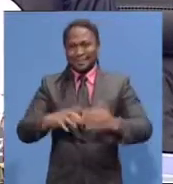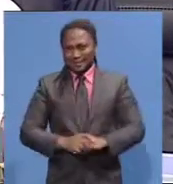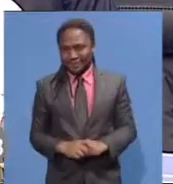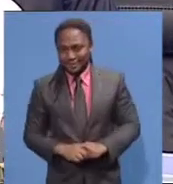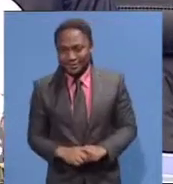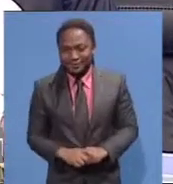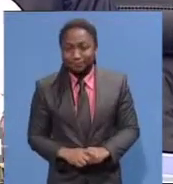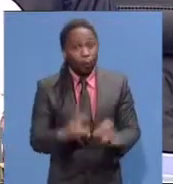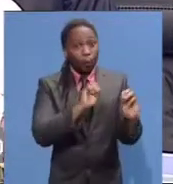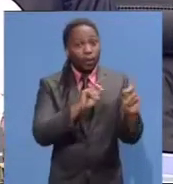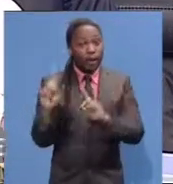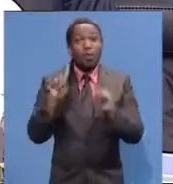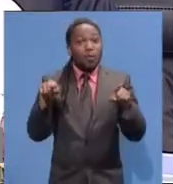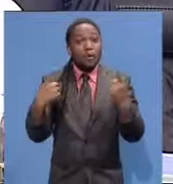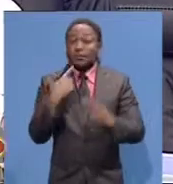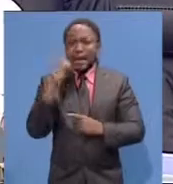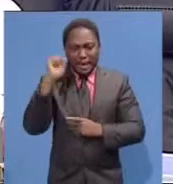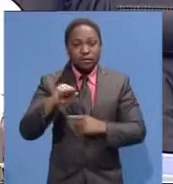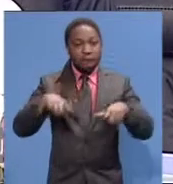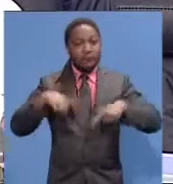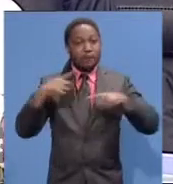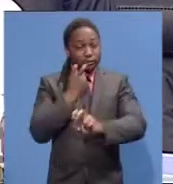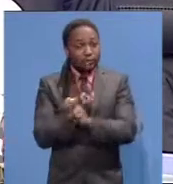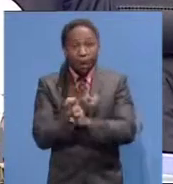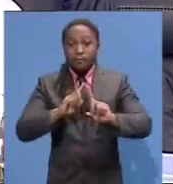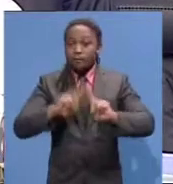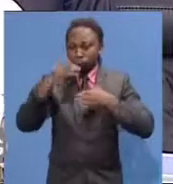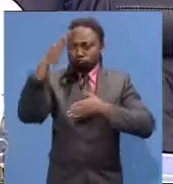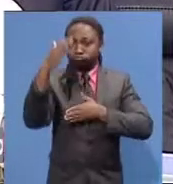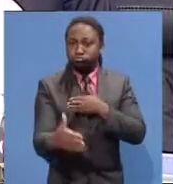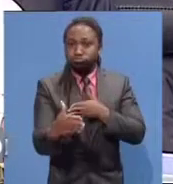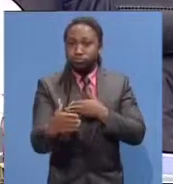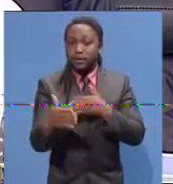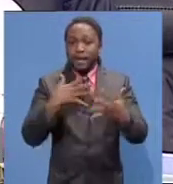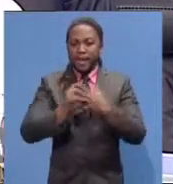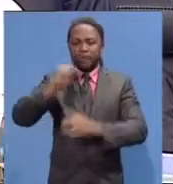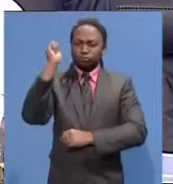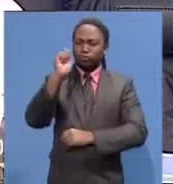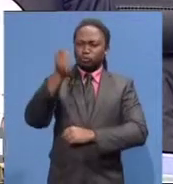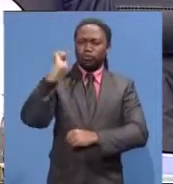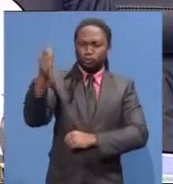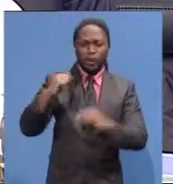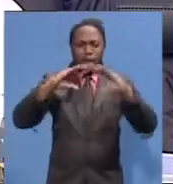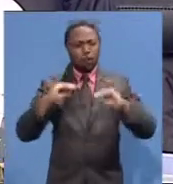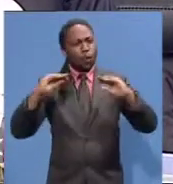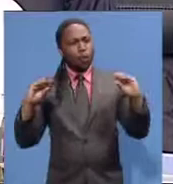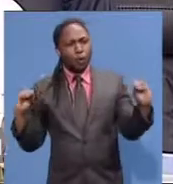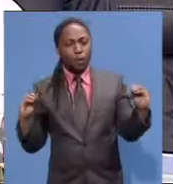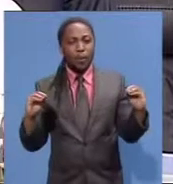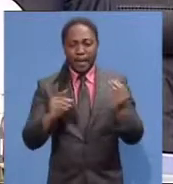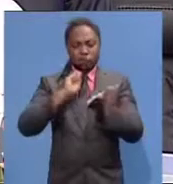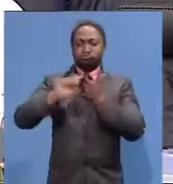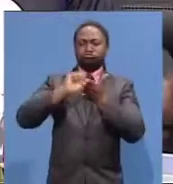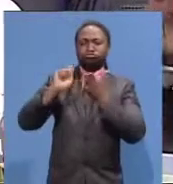There can be no denying that life is hard work. But in the end, the bells are rung, the songs are sung, the hymns are